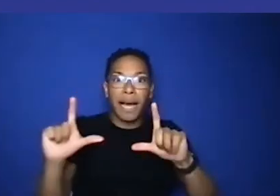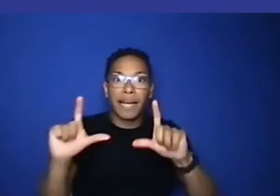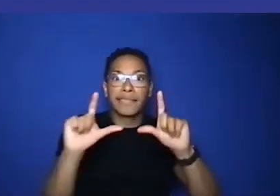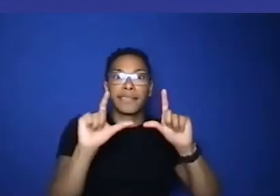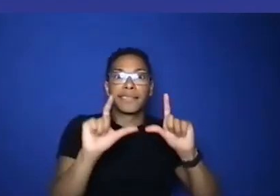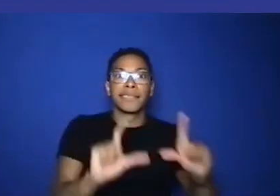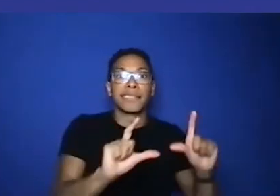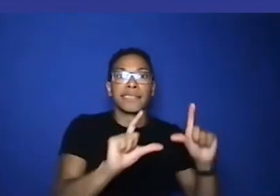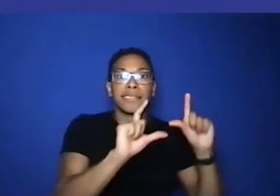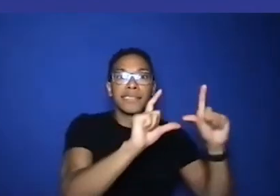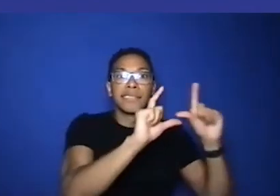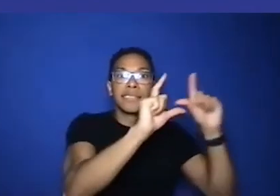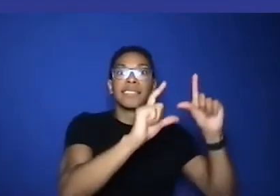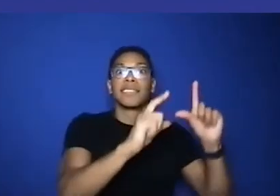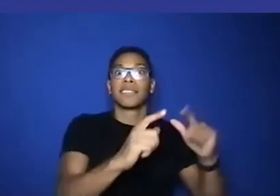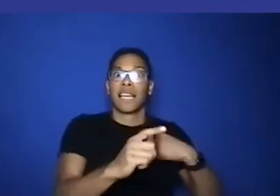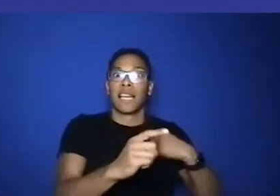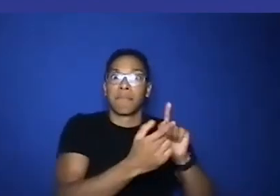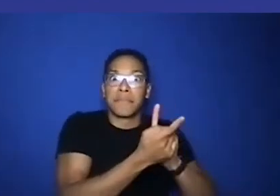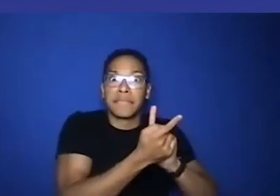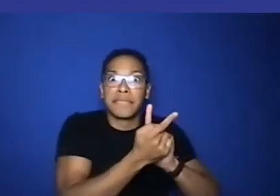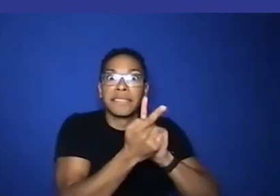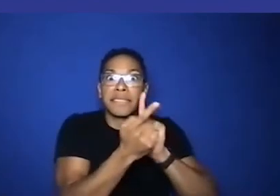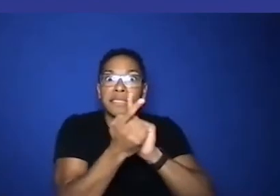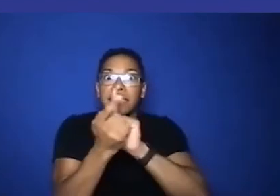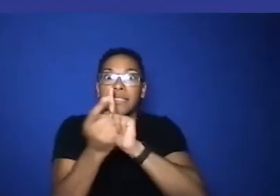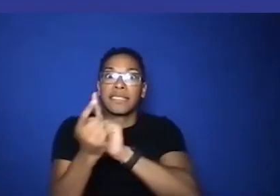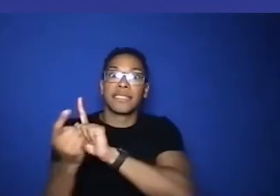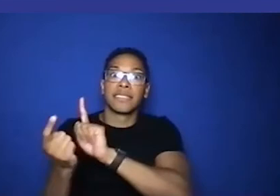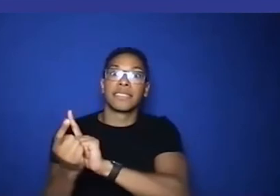I'm hopeful for, you know,